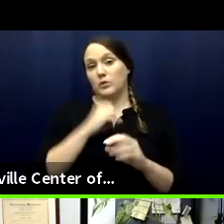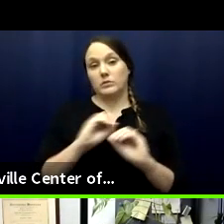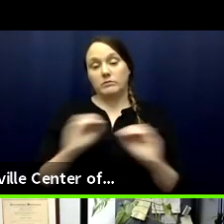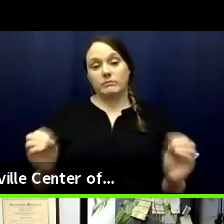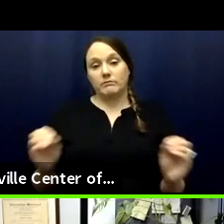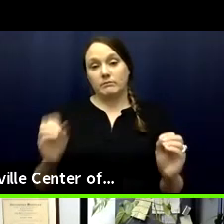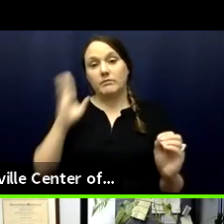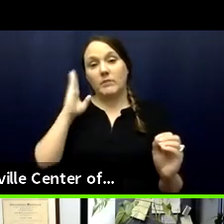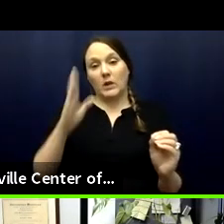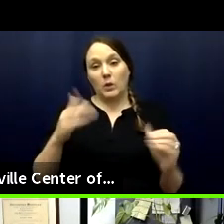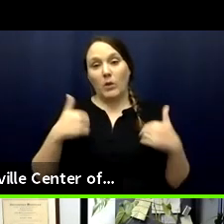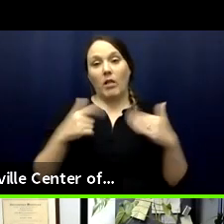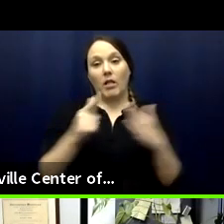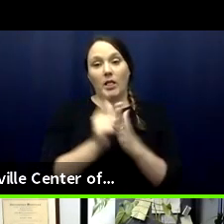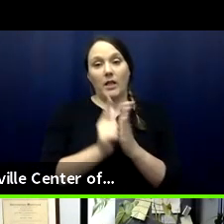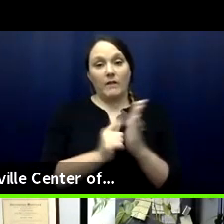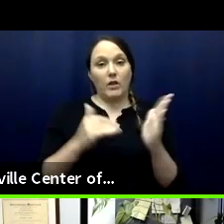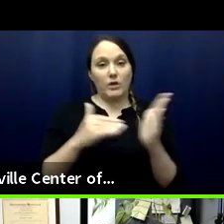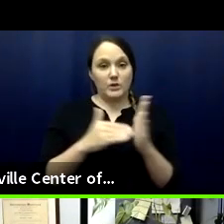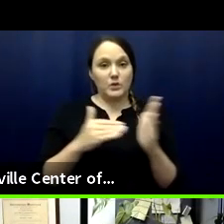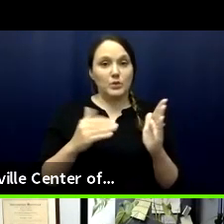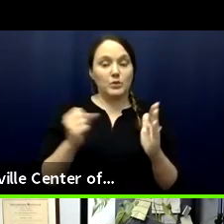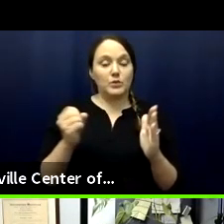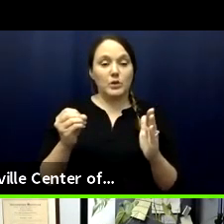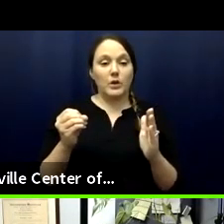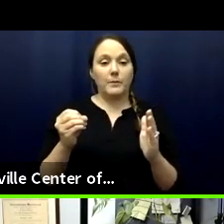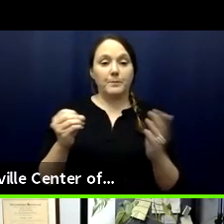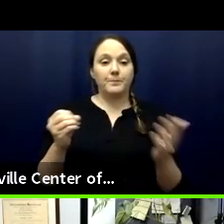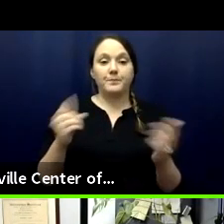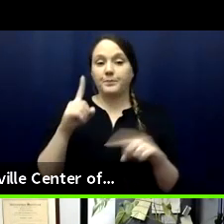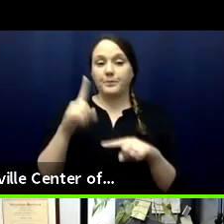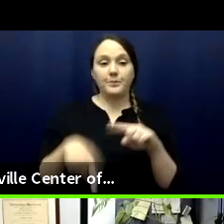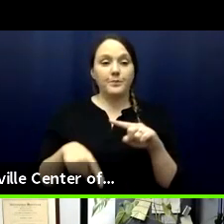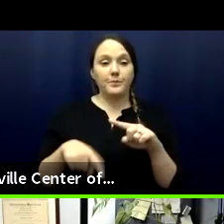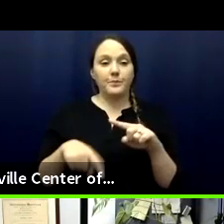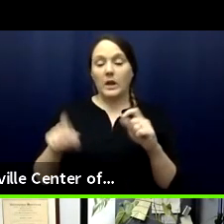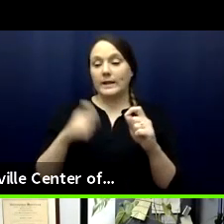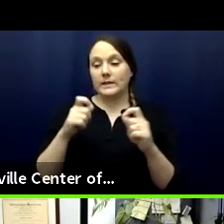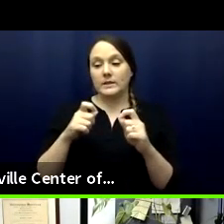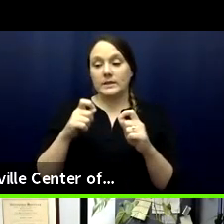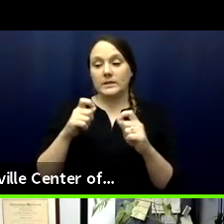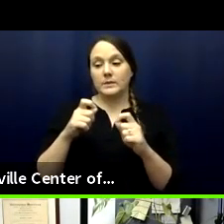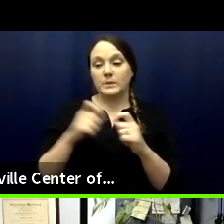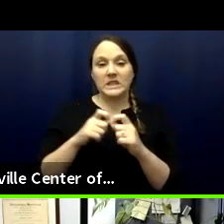have a lawsuit on our hands. So you cannot specifically